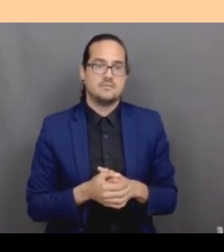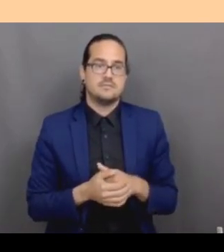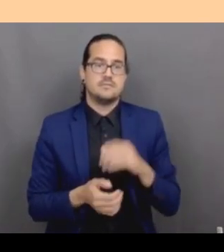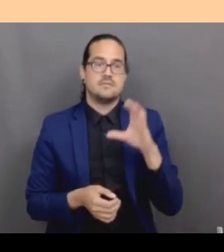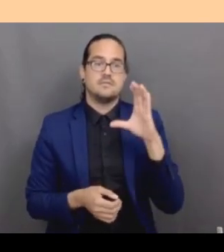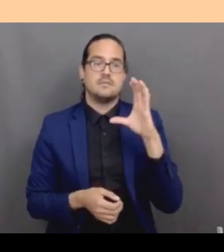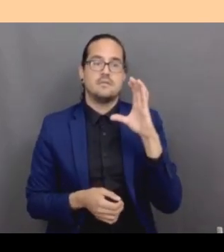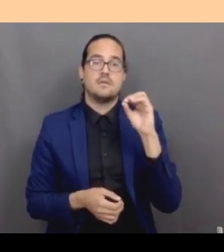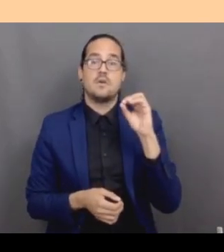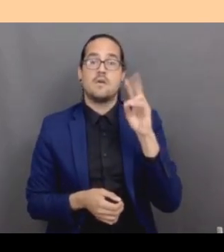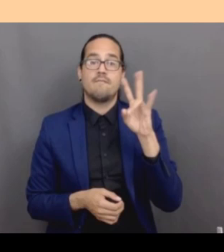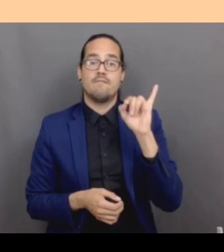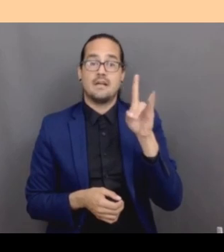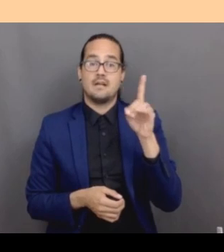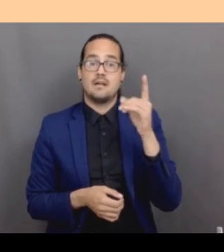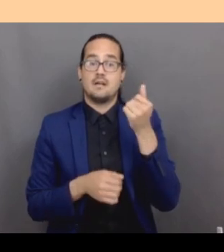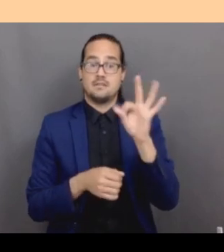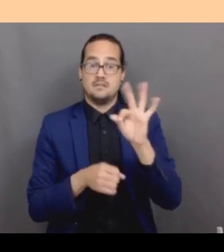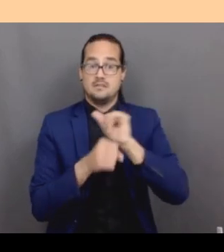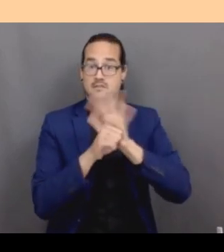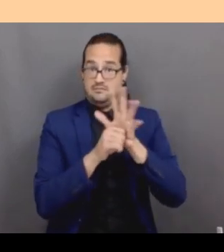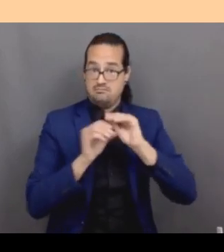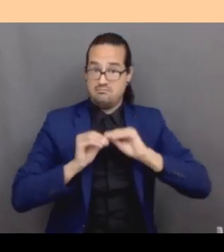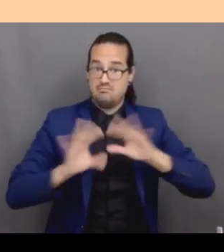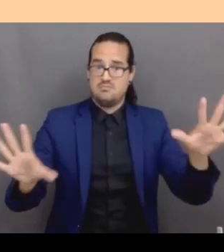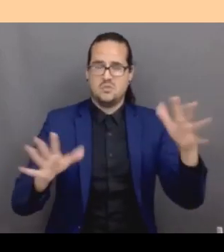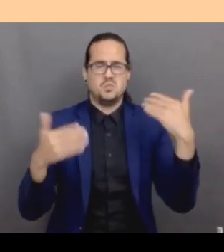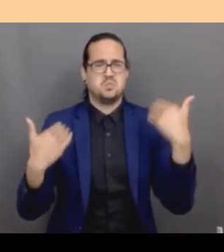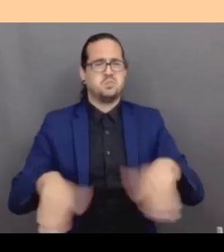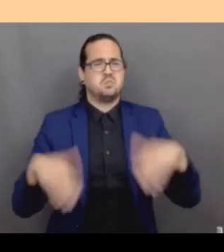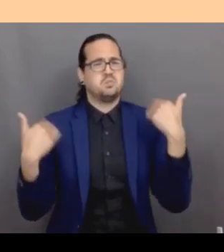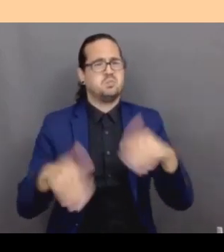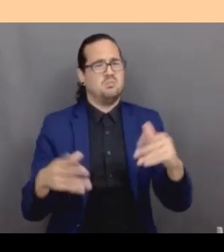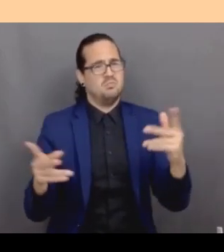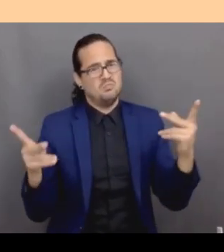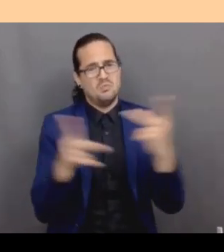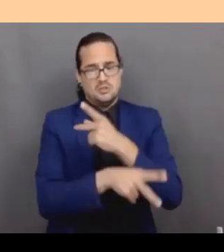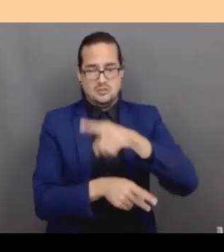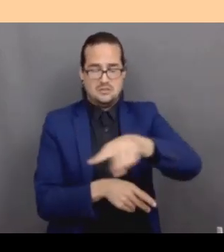those already experiencing equities and vulnerability, and for those newly